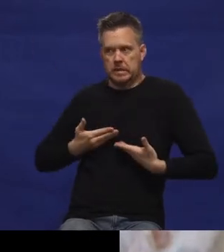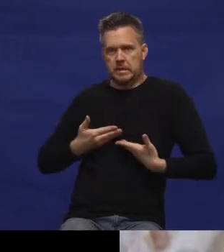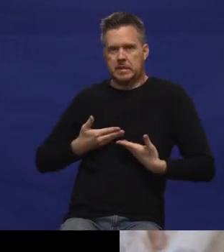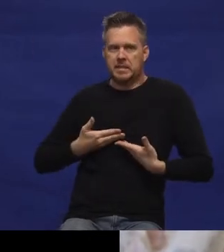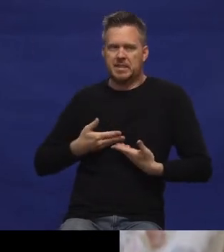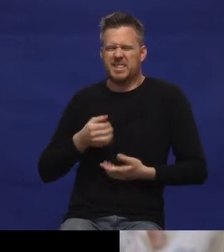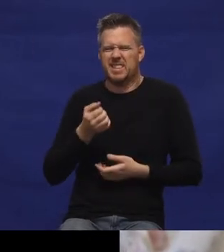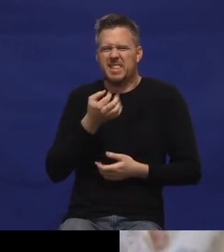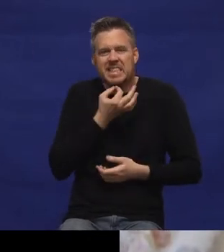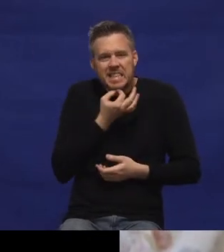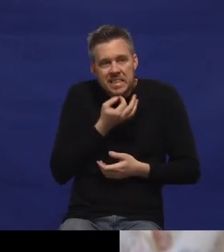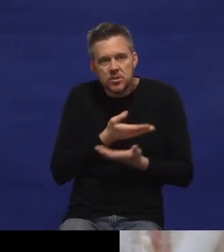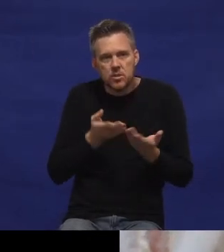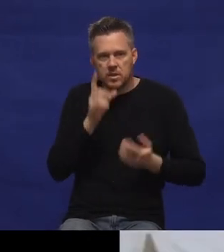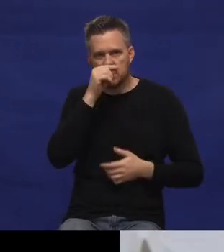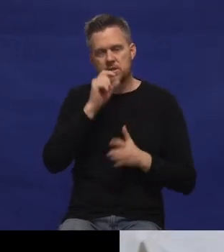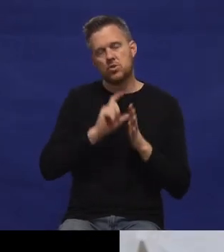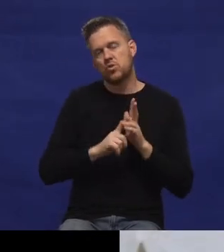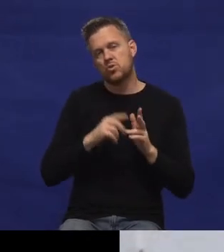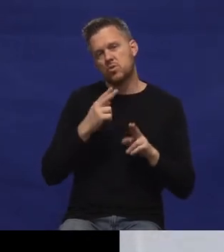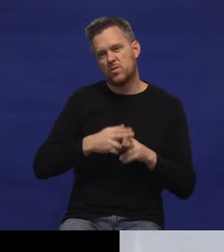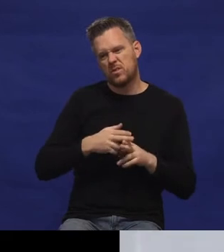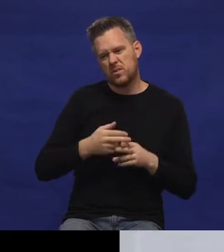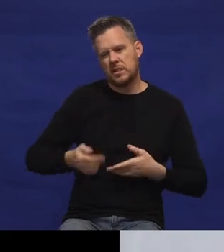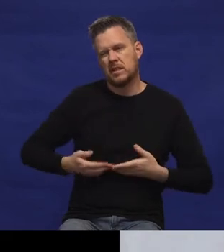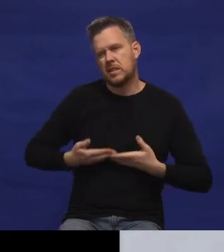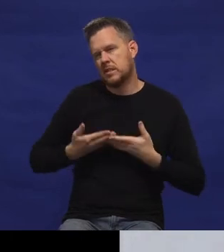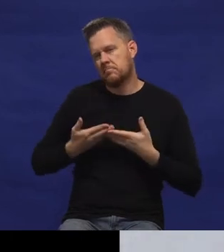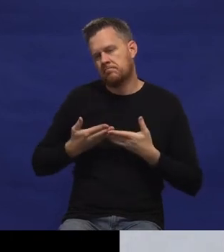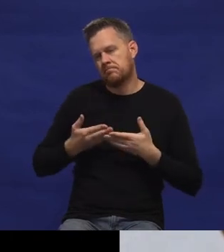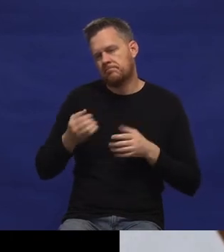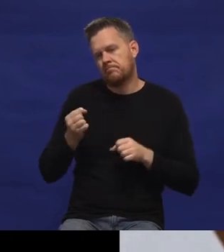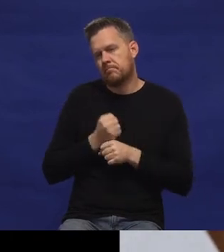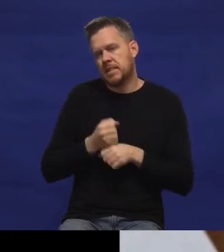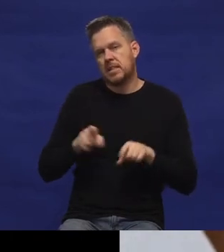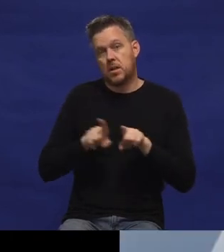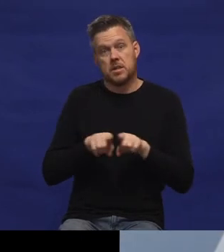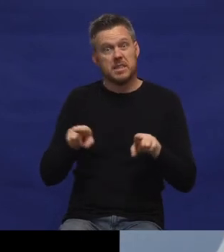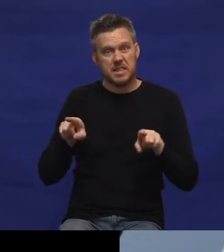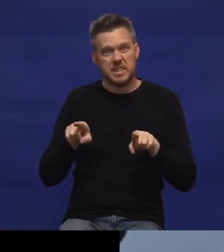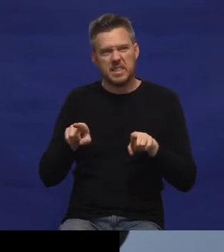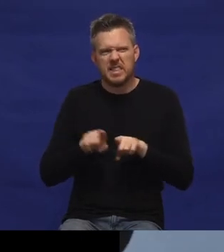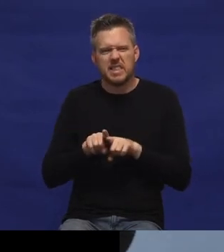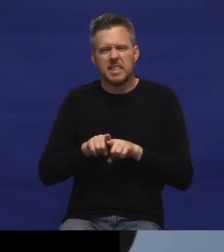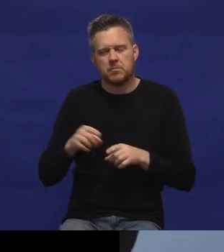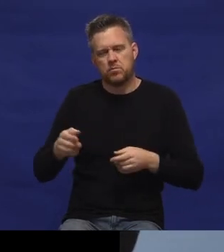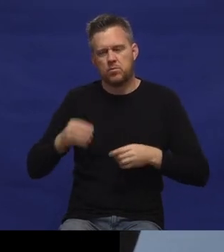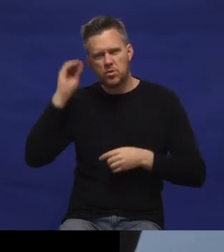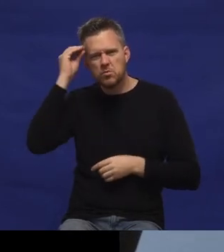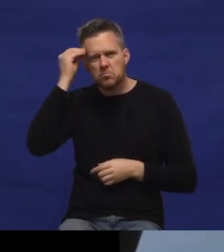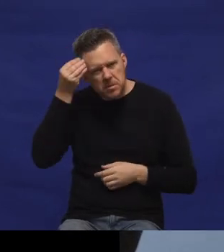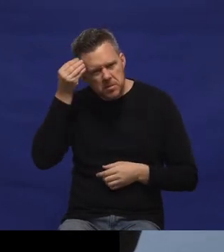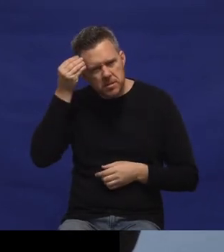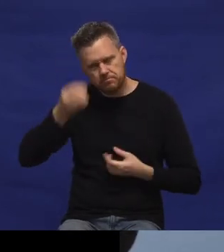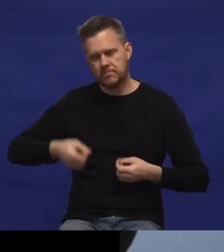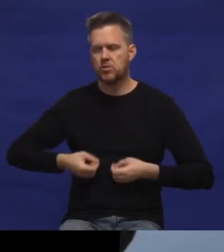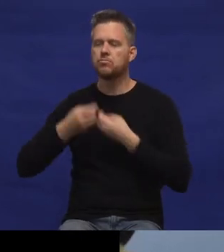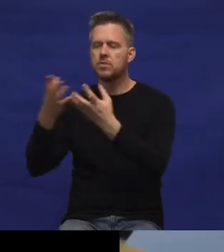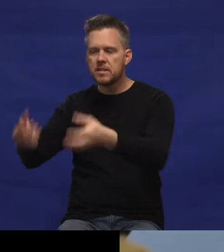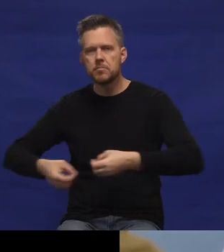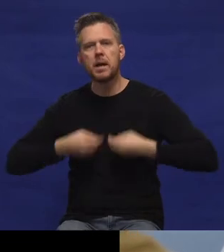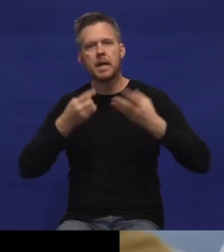It's the least that we could do to make that commitment of generosity to others and to the church and